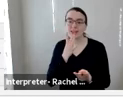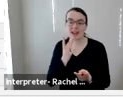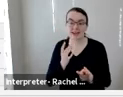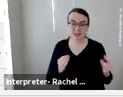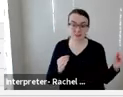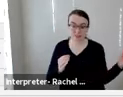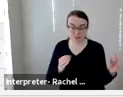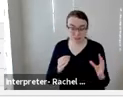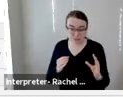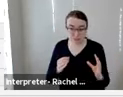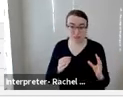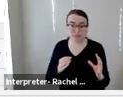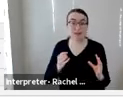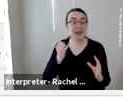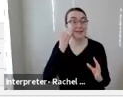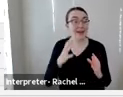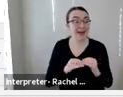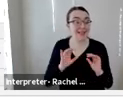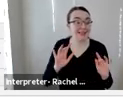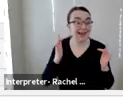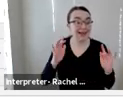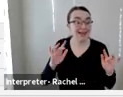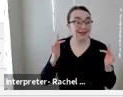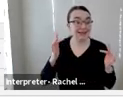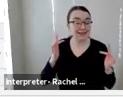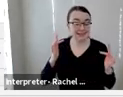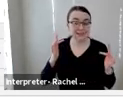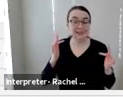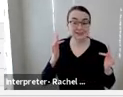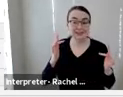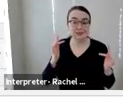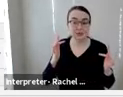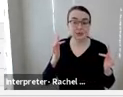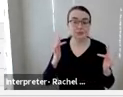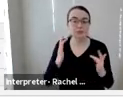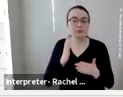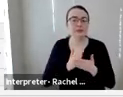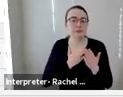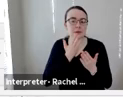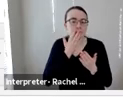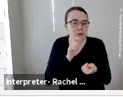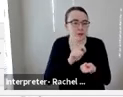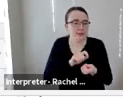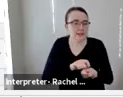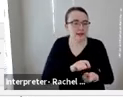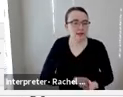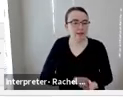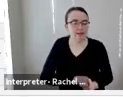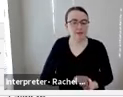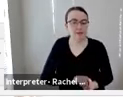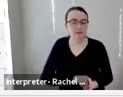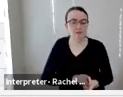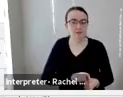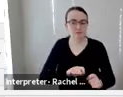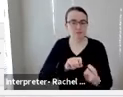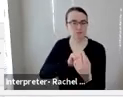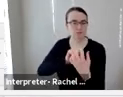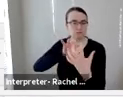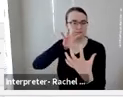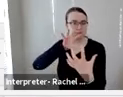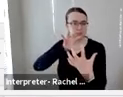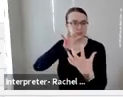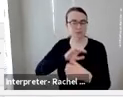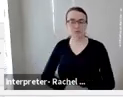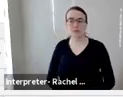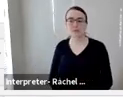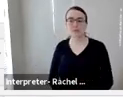as I add lighter light and slight color details, it starts to come through. Let me turn on